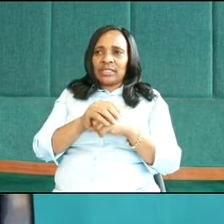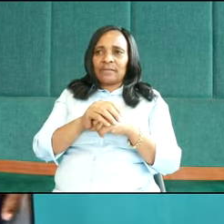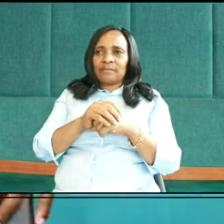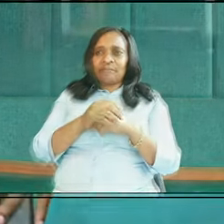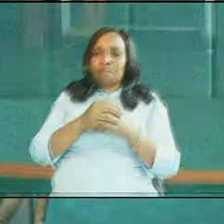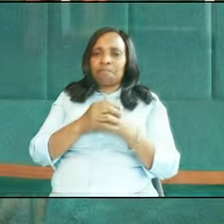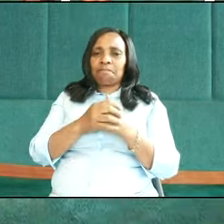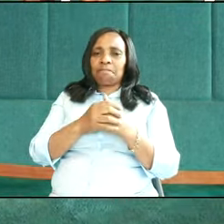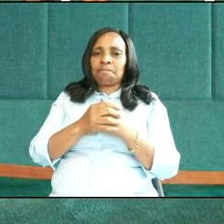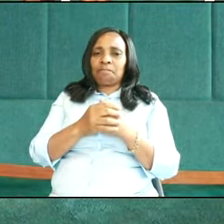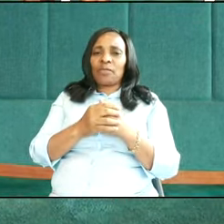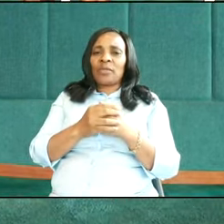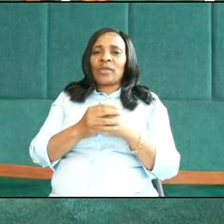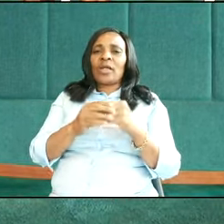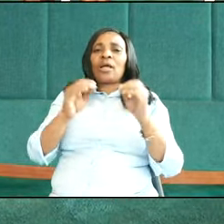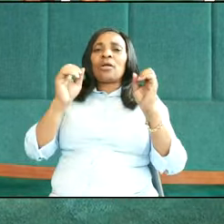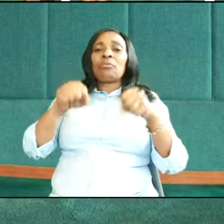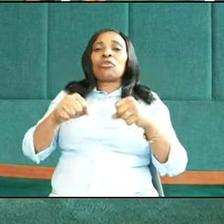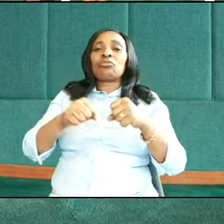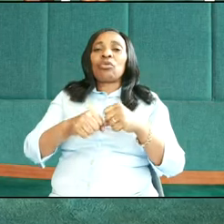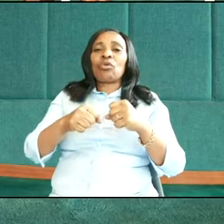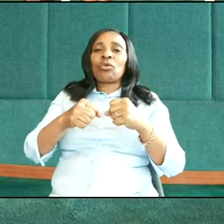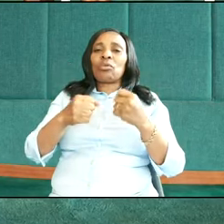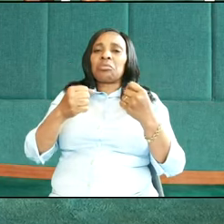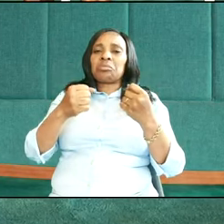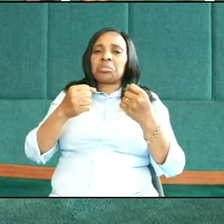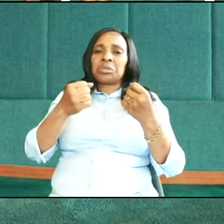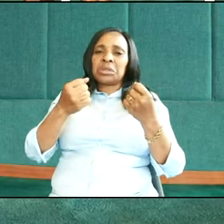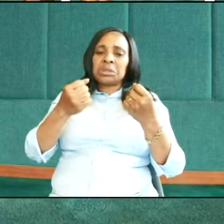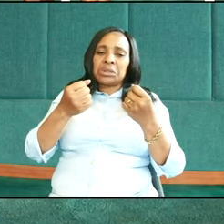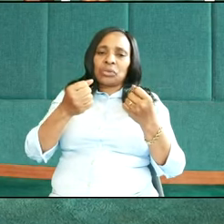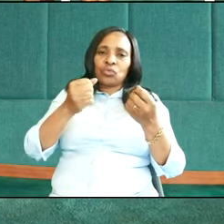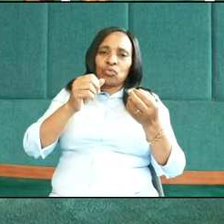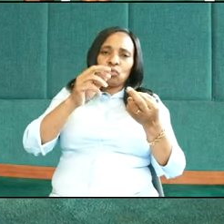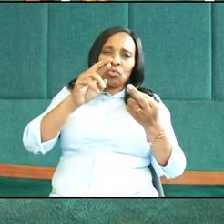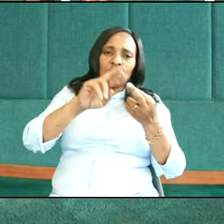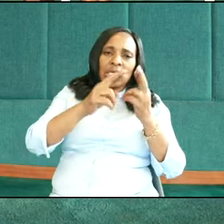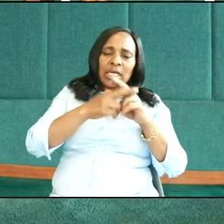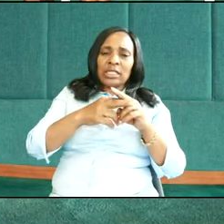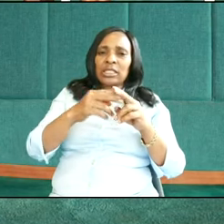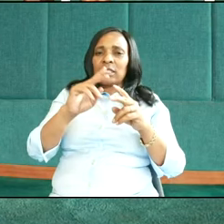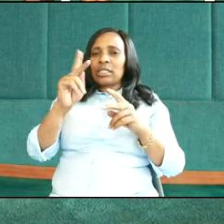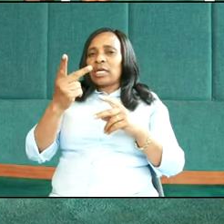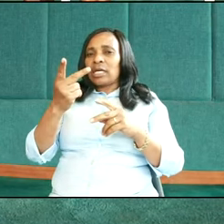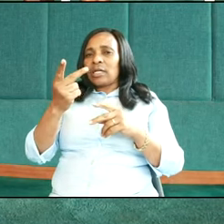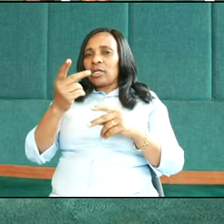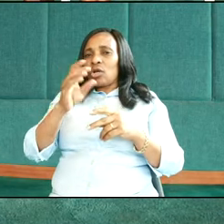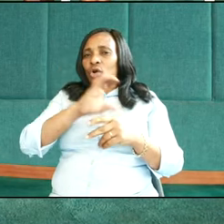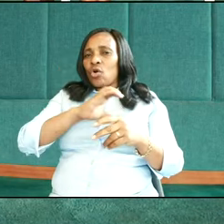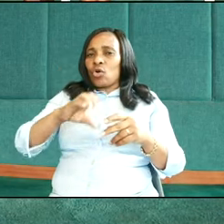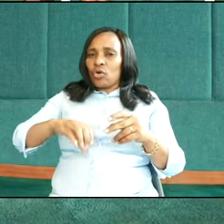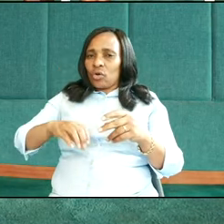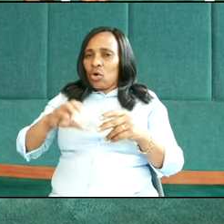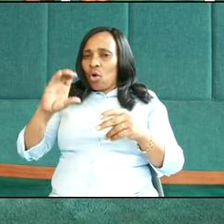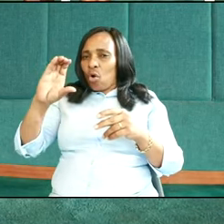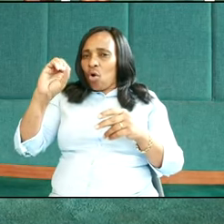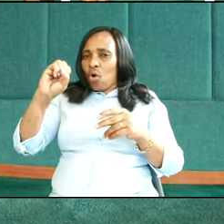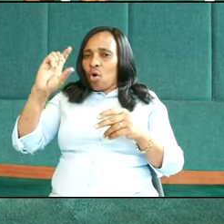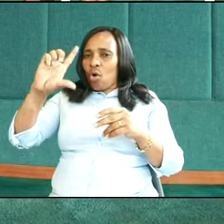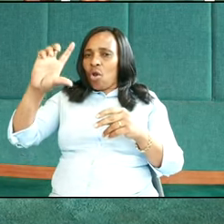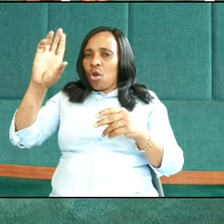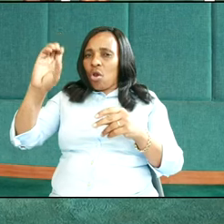Go ahead. I wanted to relate this verse from 2 Chronicles, the key text, mm-hmm. to a verse that I read